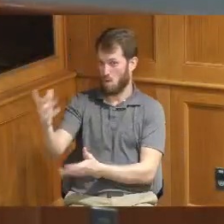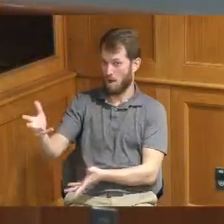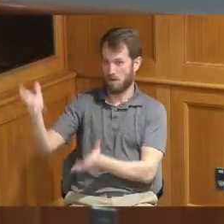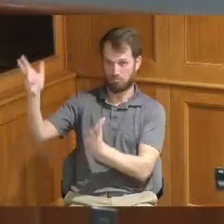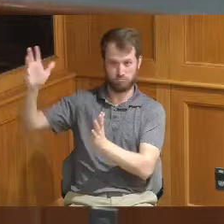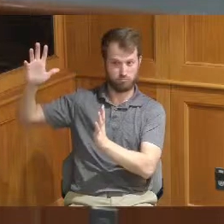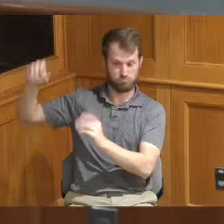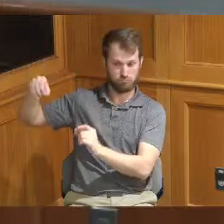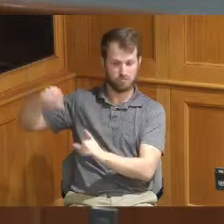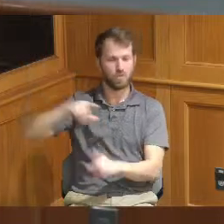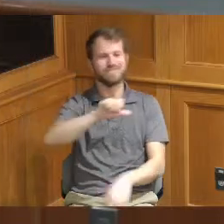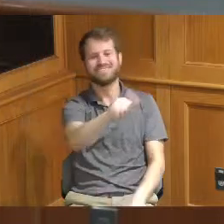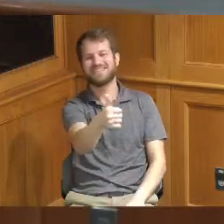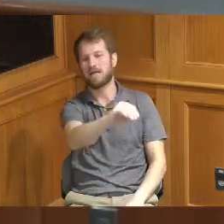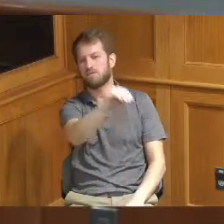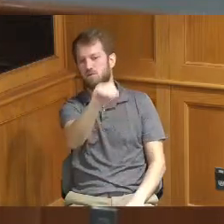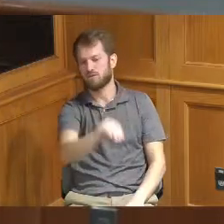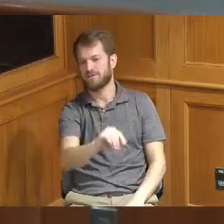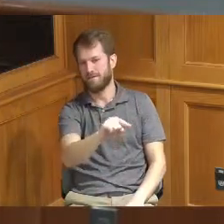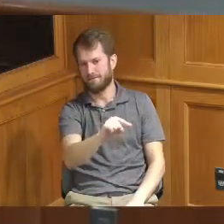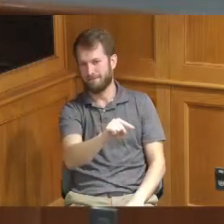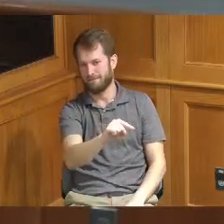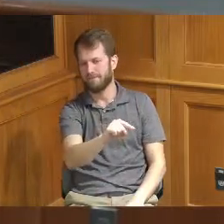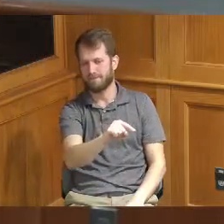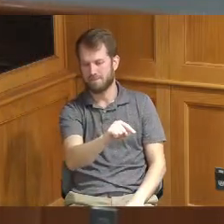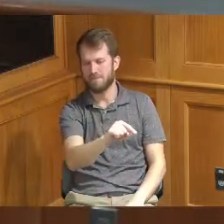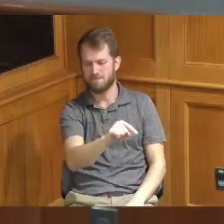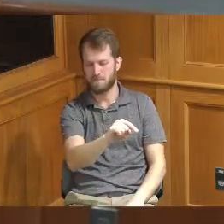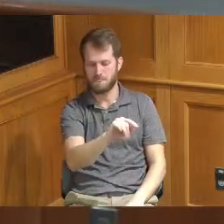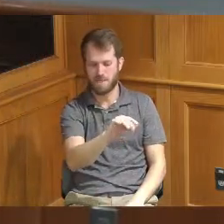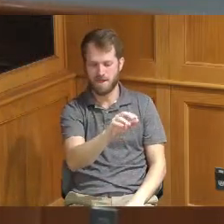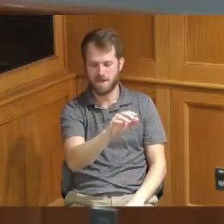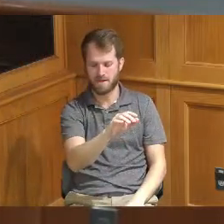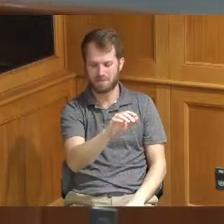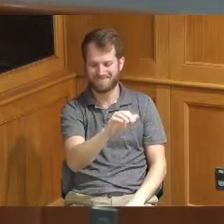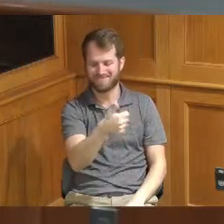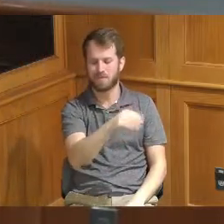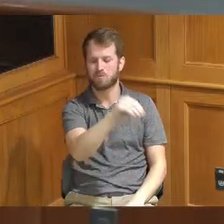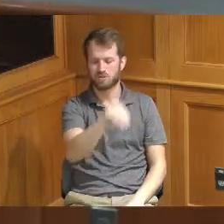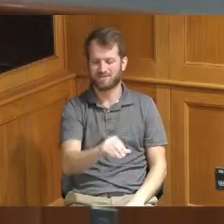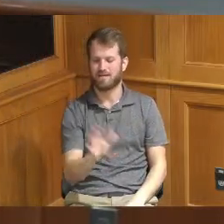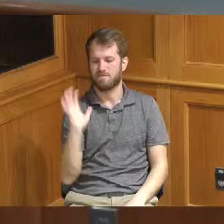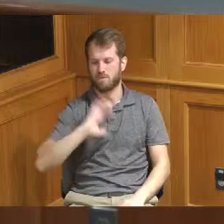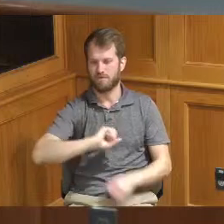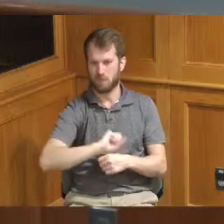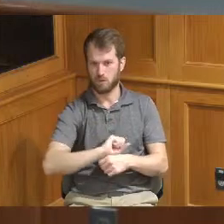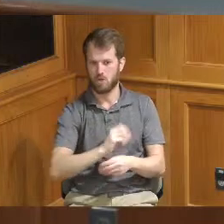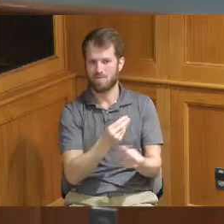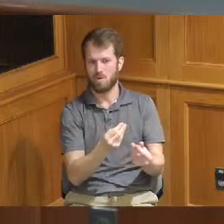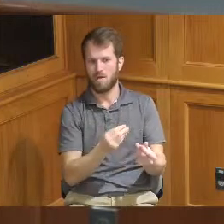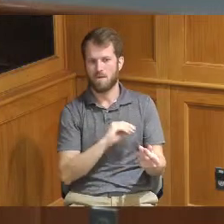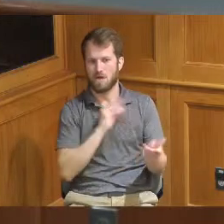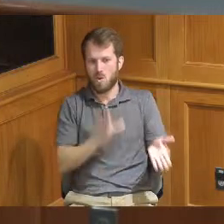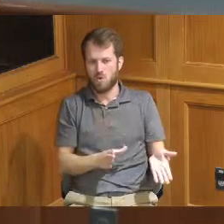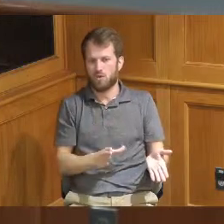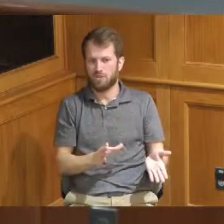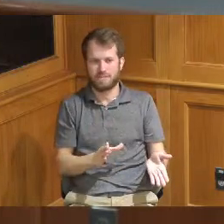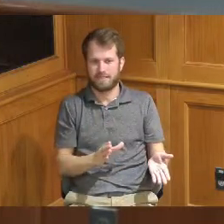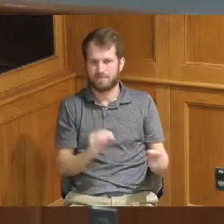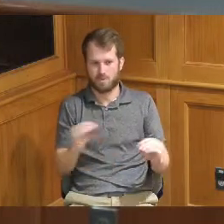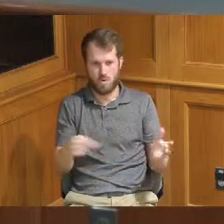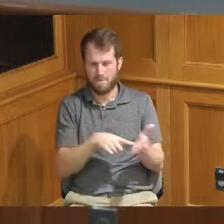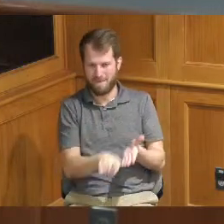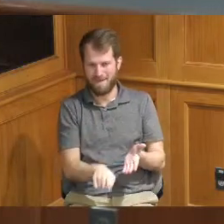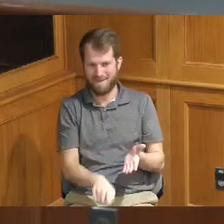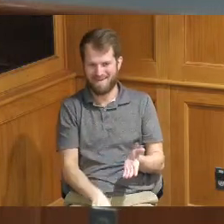what you were saying? We have 10% of what the work that was done of the property owners that did not pay, and